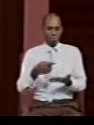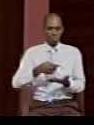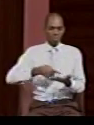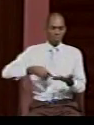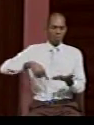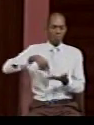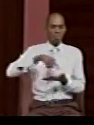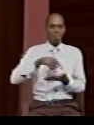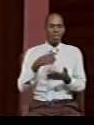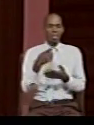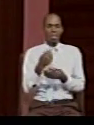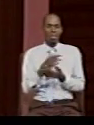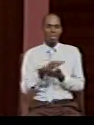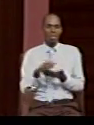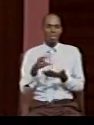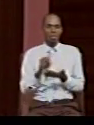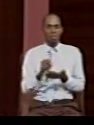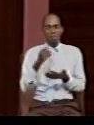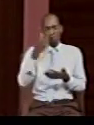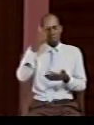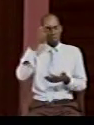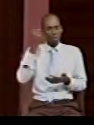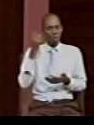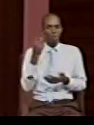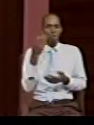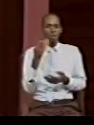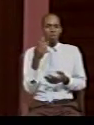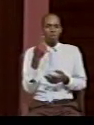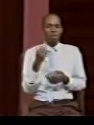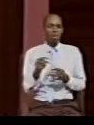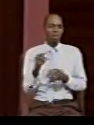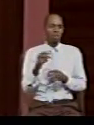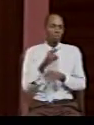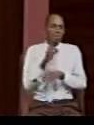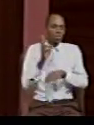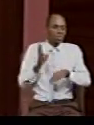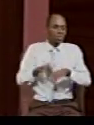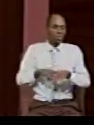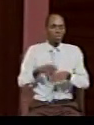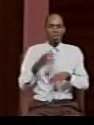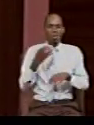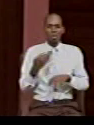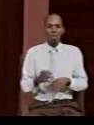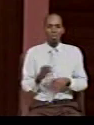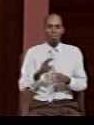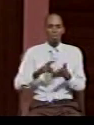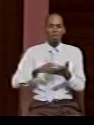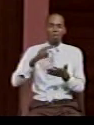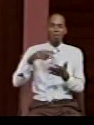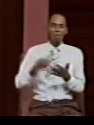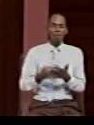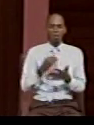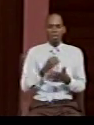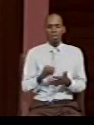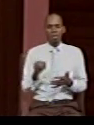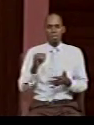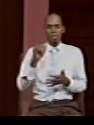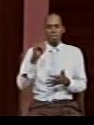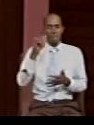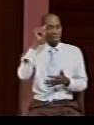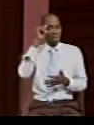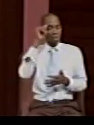righteous. But because of the nature of Adam, fallen Adam, in man, every